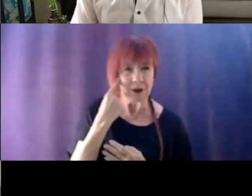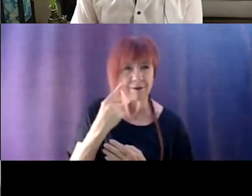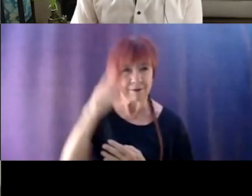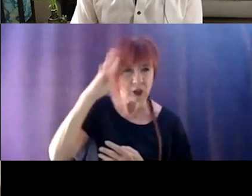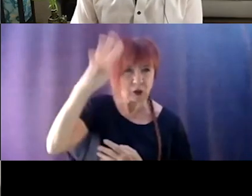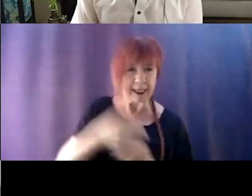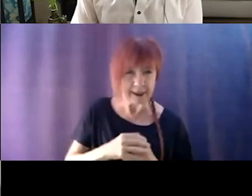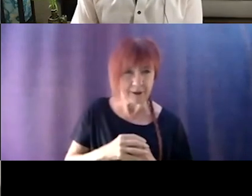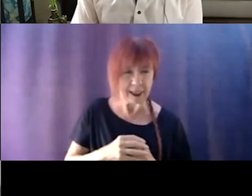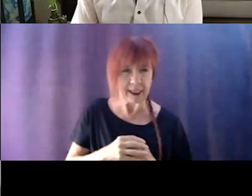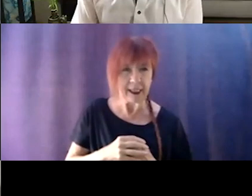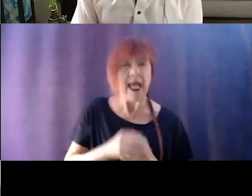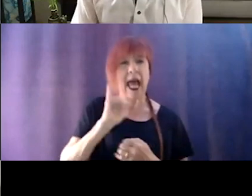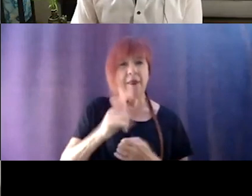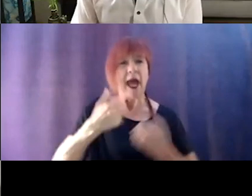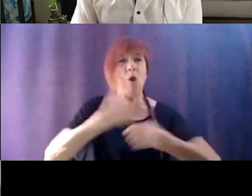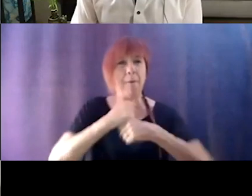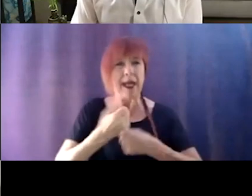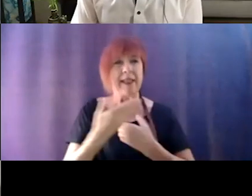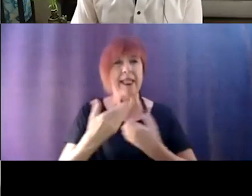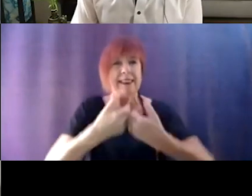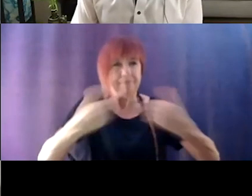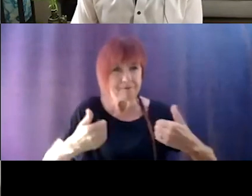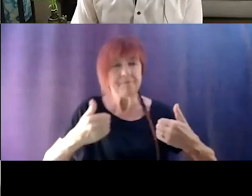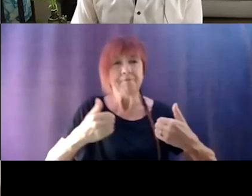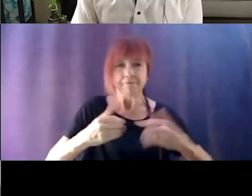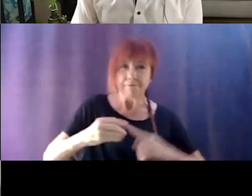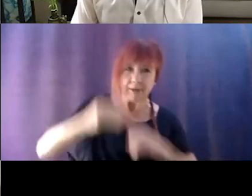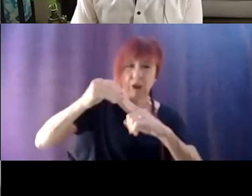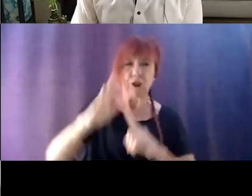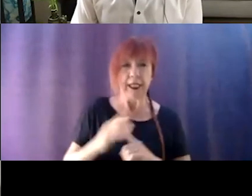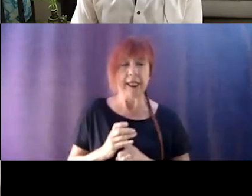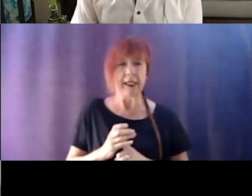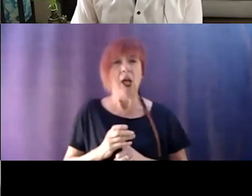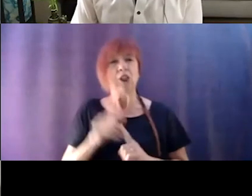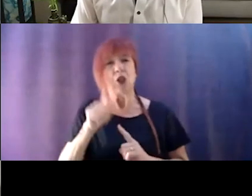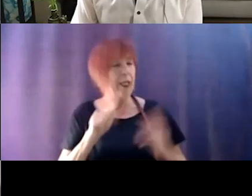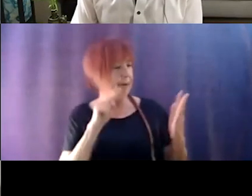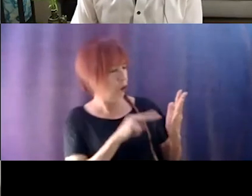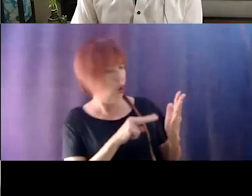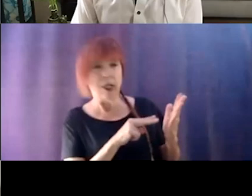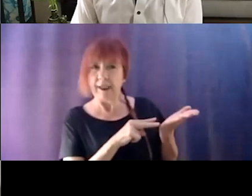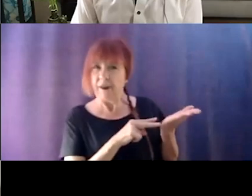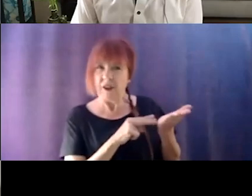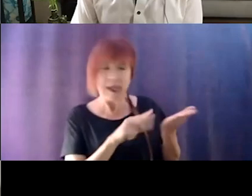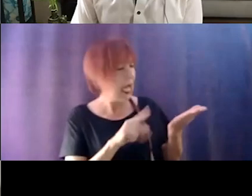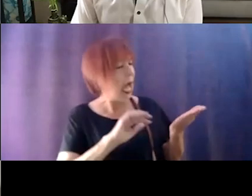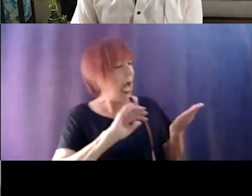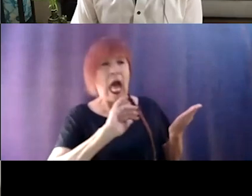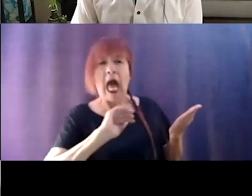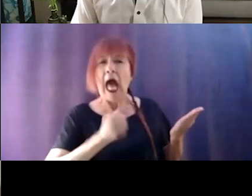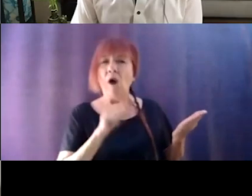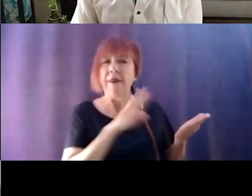being able to take something and creatively then decide, okay, how is this going to be authentic to myself?